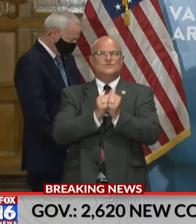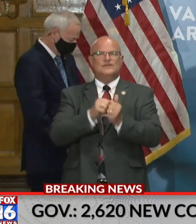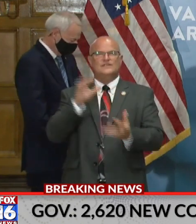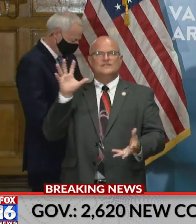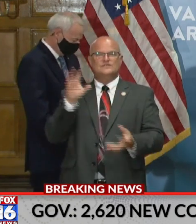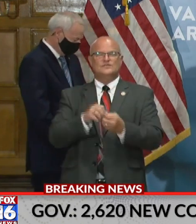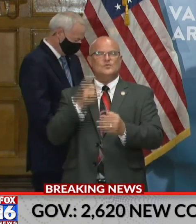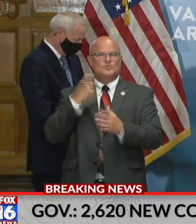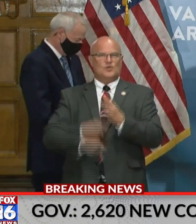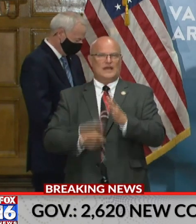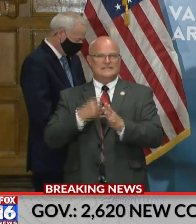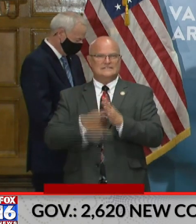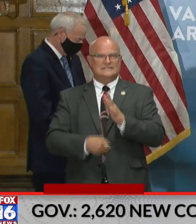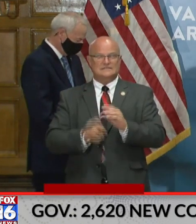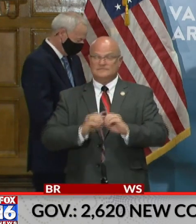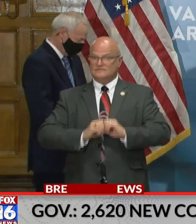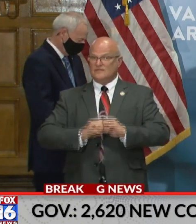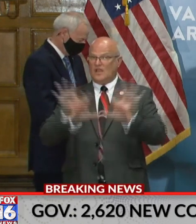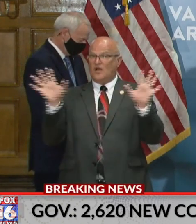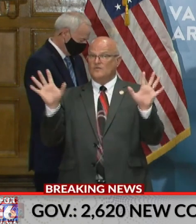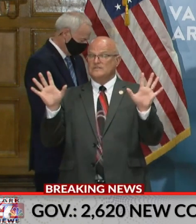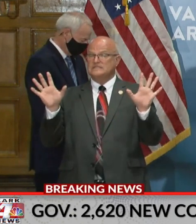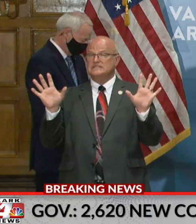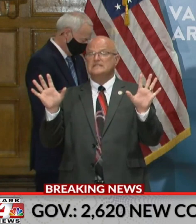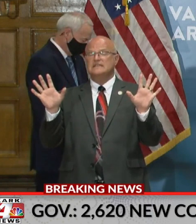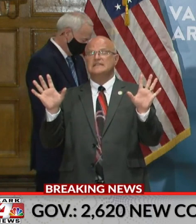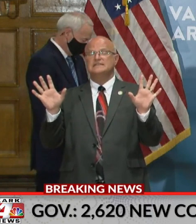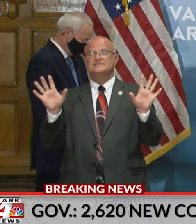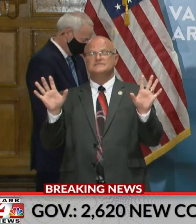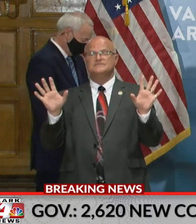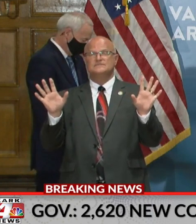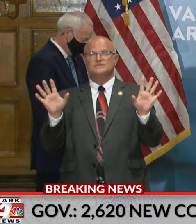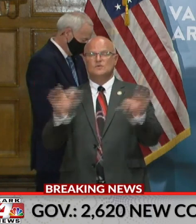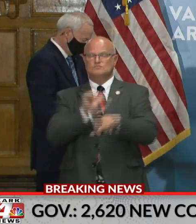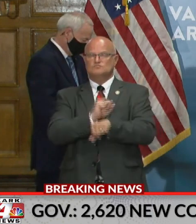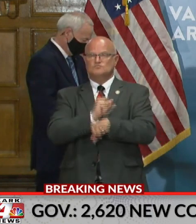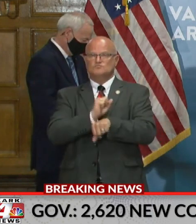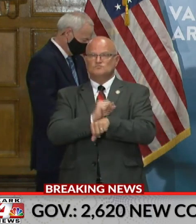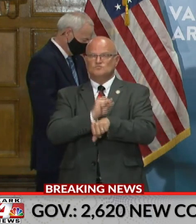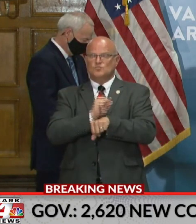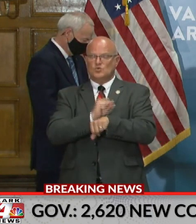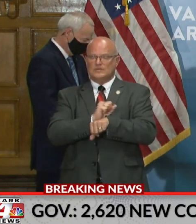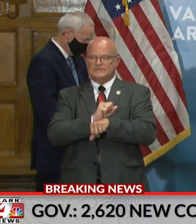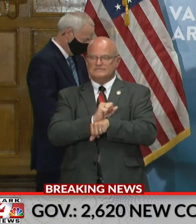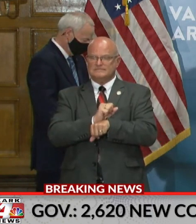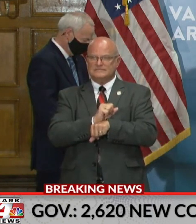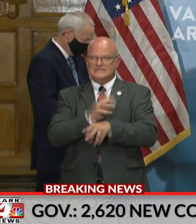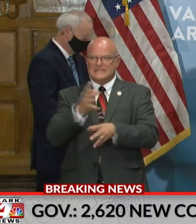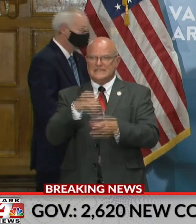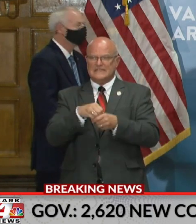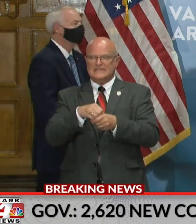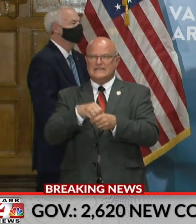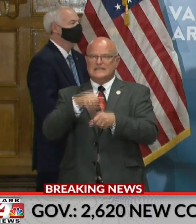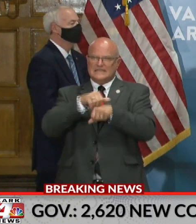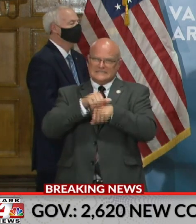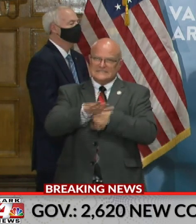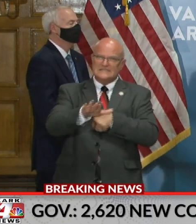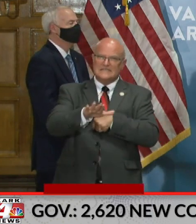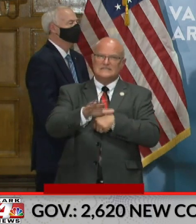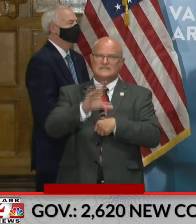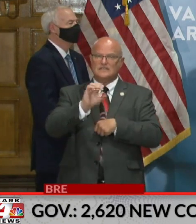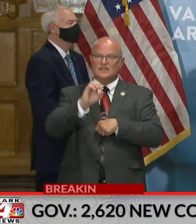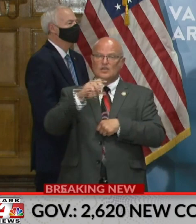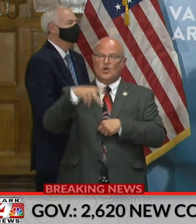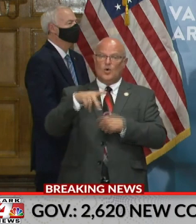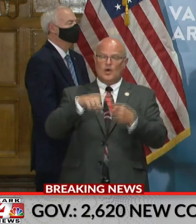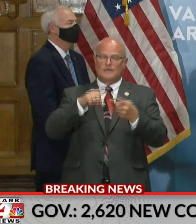total prices. Obviously, we'll be working very hard to get those in and drop shipped either to the